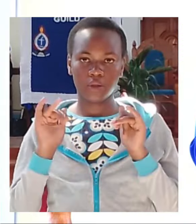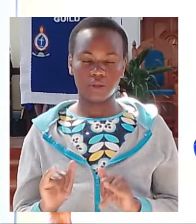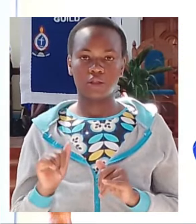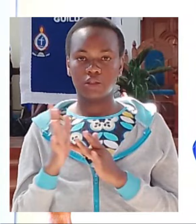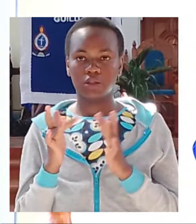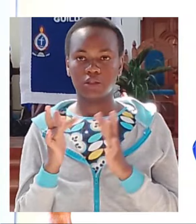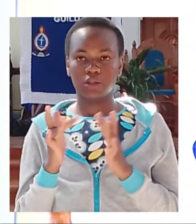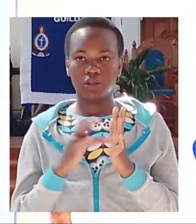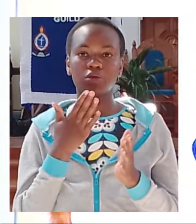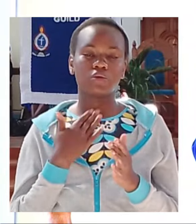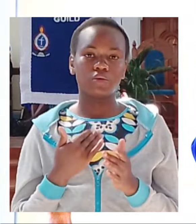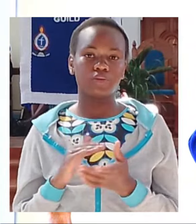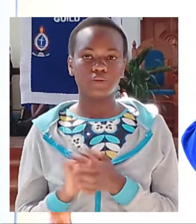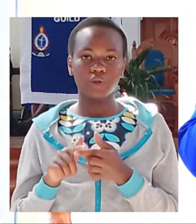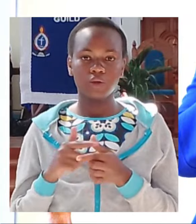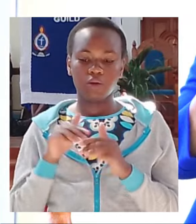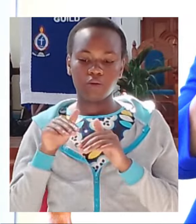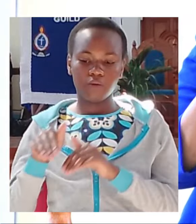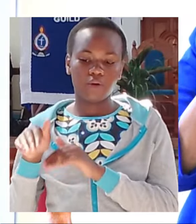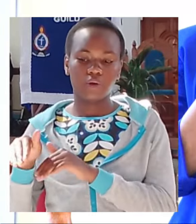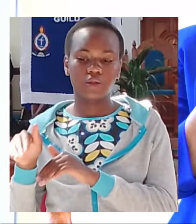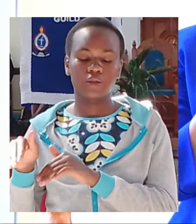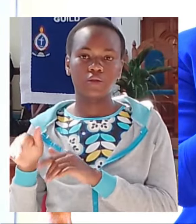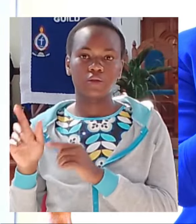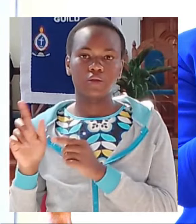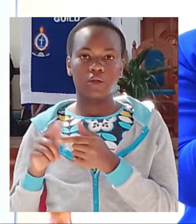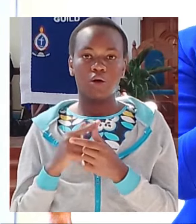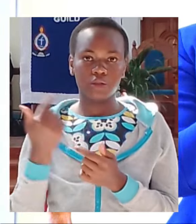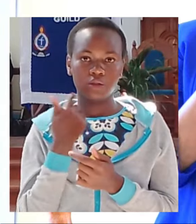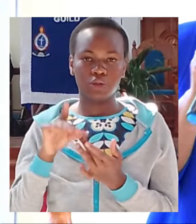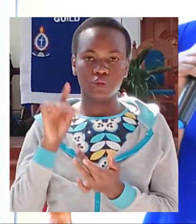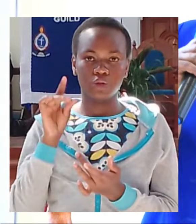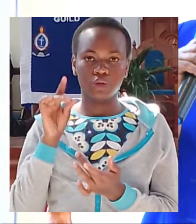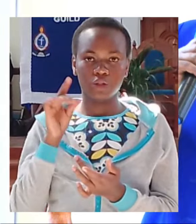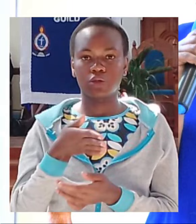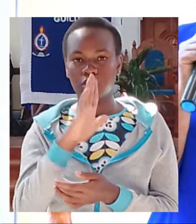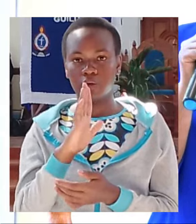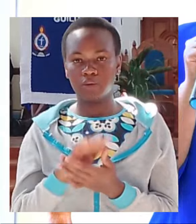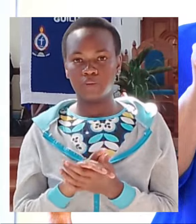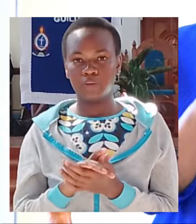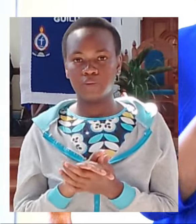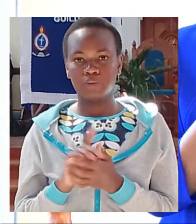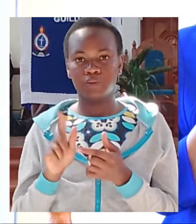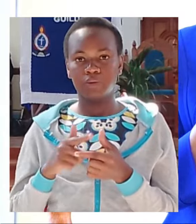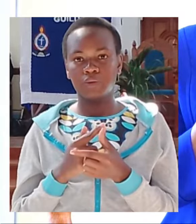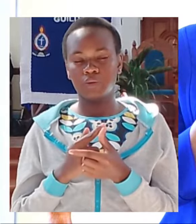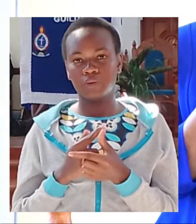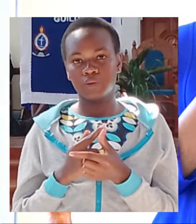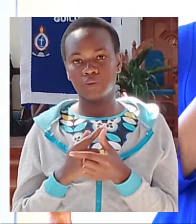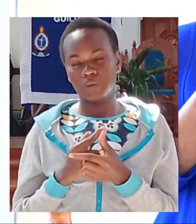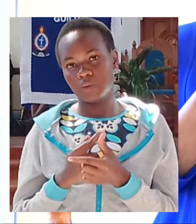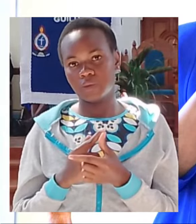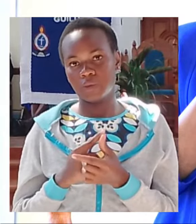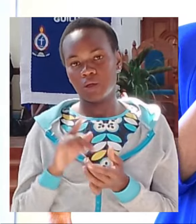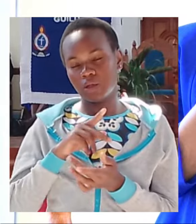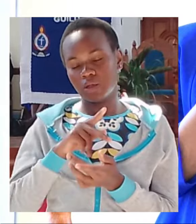Jesus taught, following him and him alone, choosing him irrespective of what